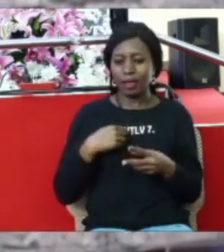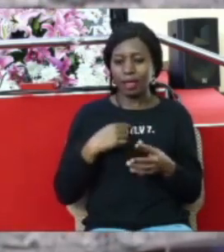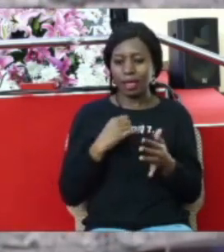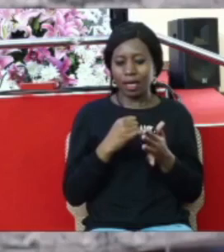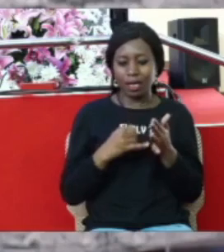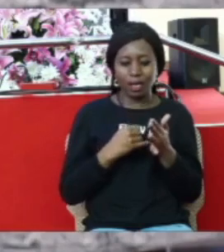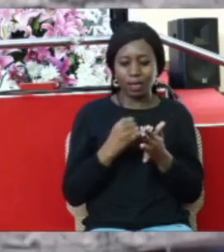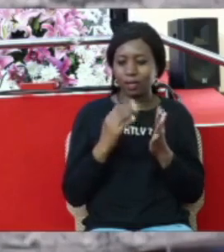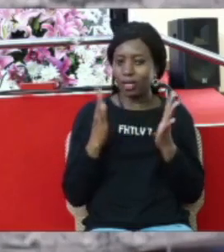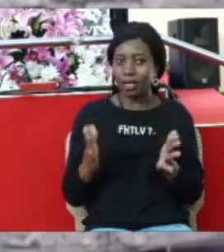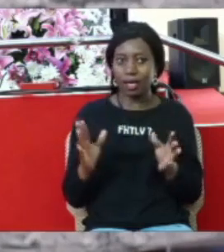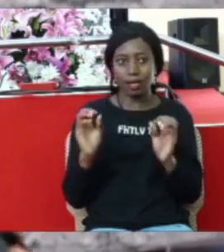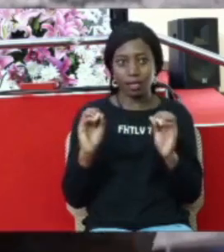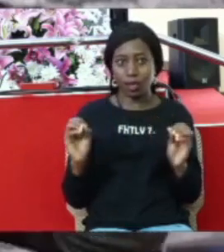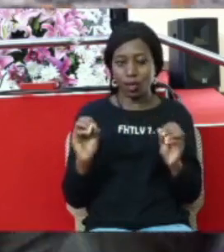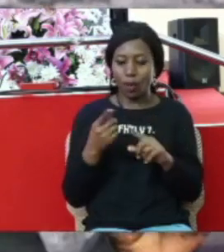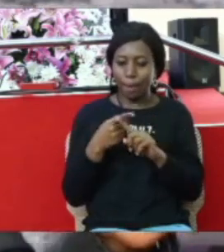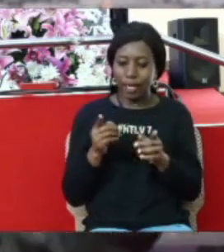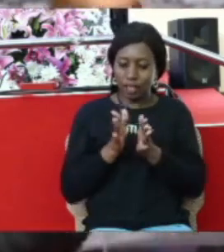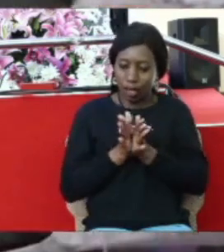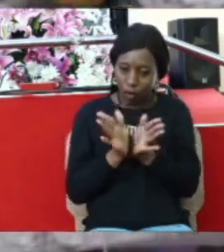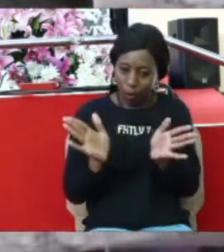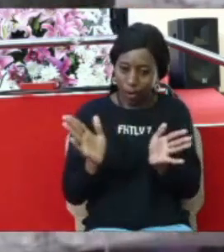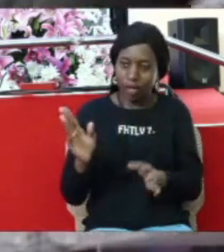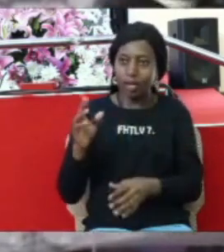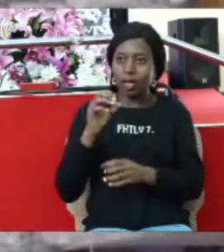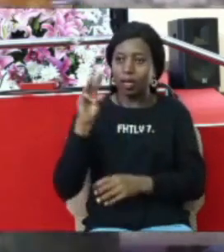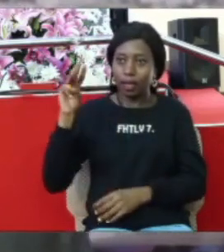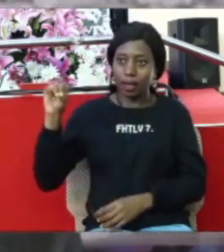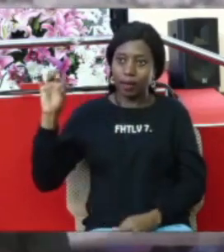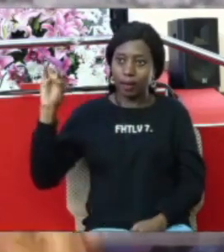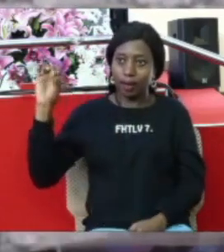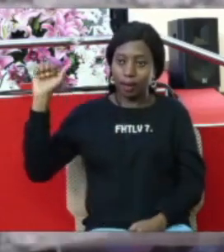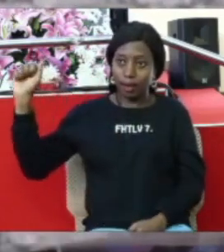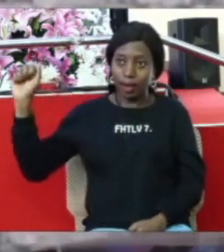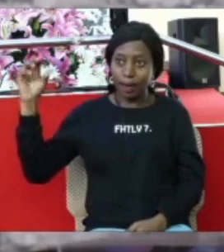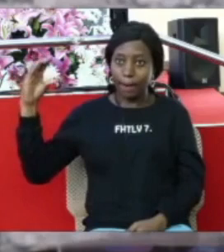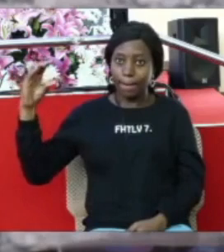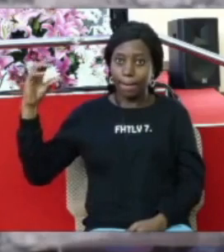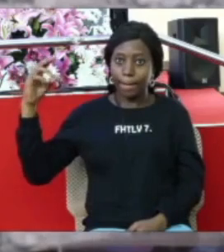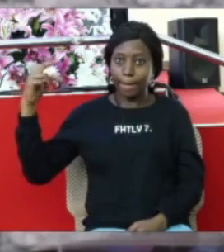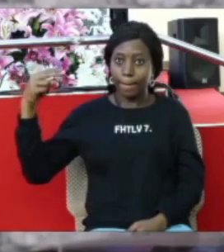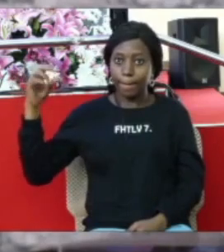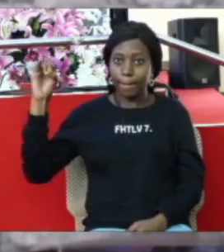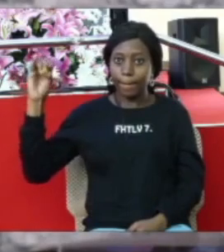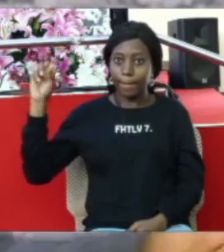the machine, and God, when I open, I want to see what is wrong with it with these naked eyes. Now that is